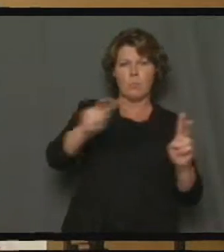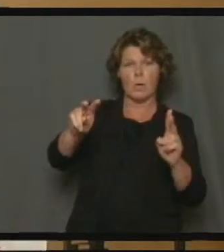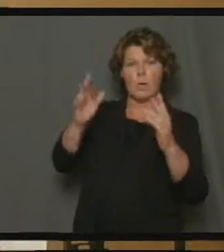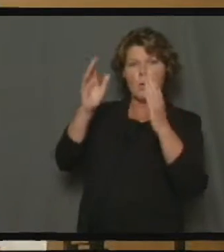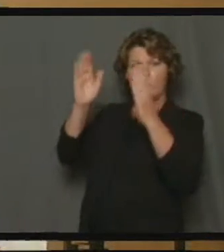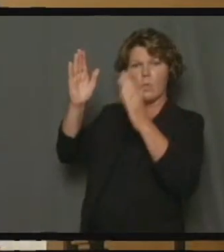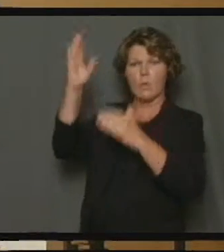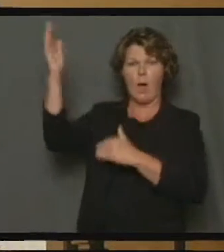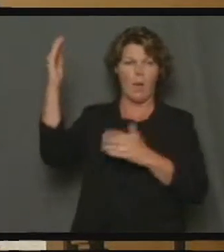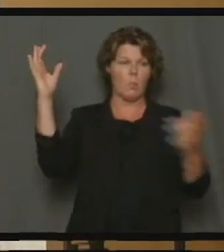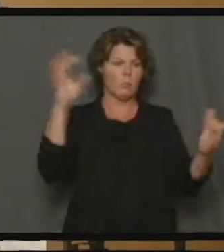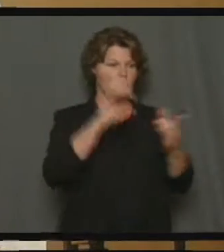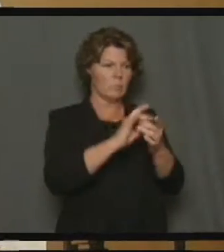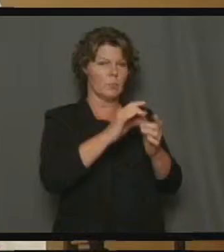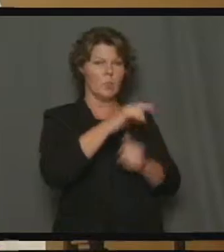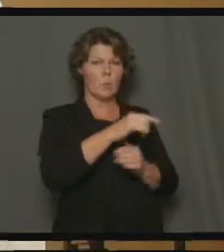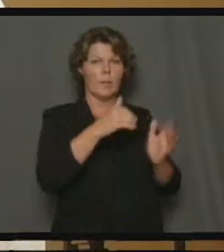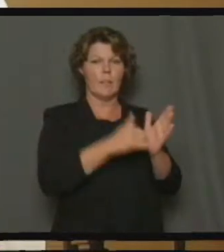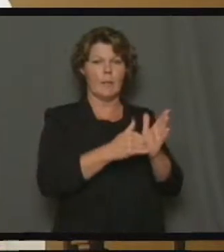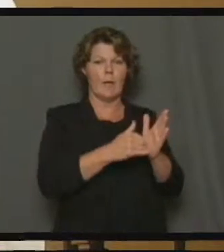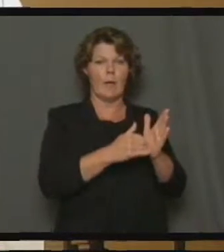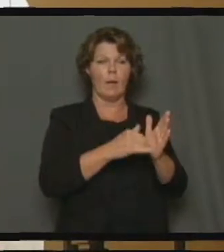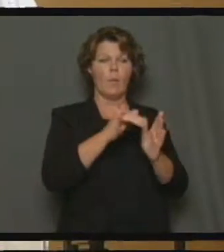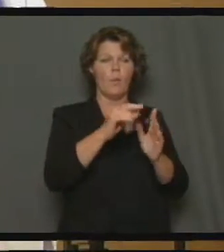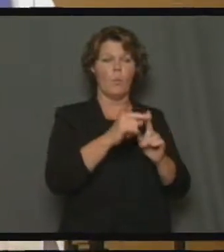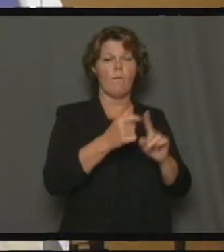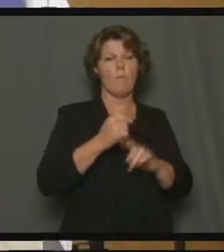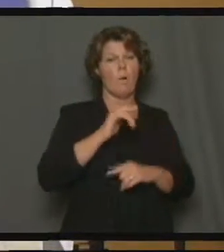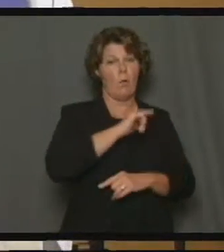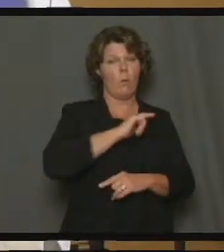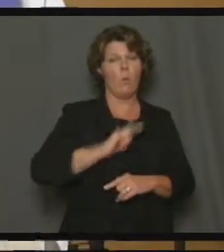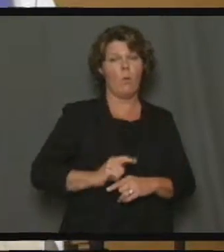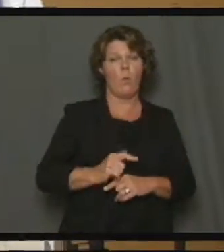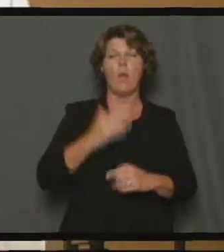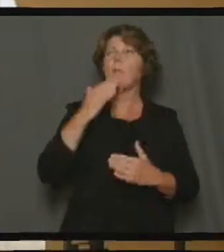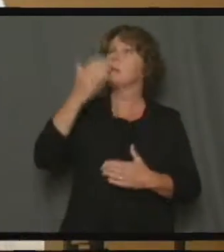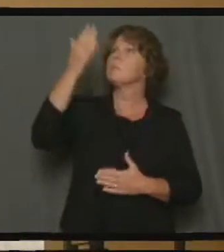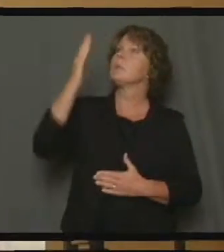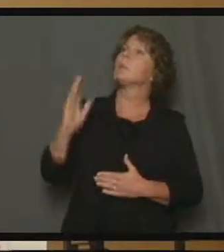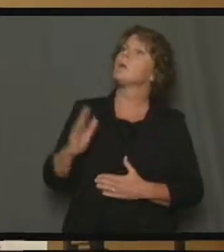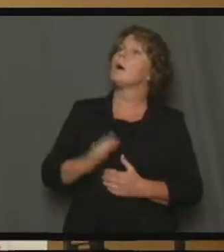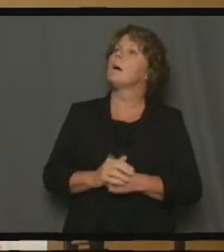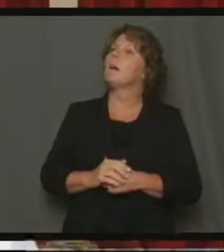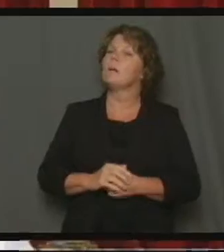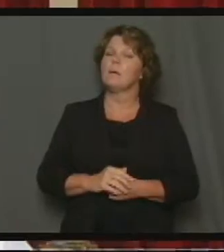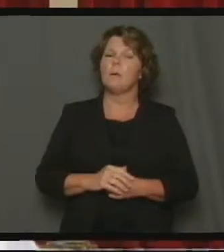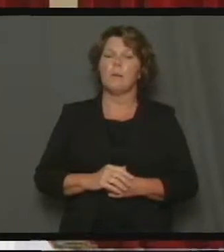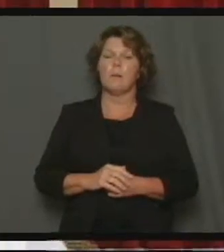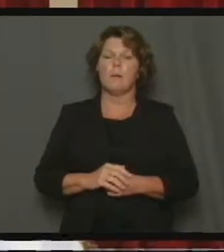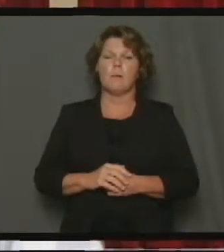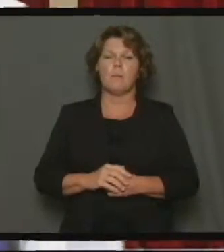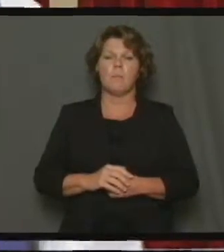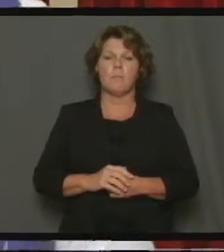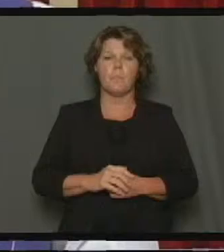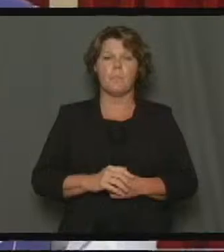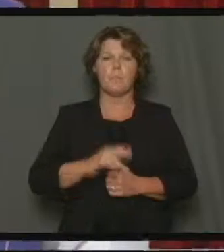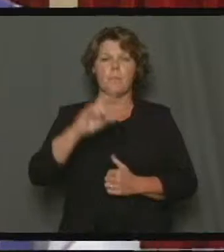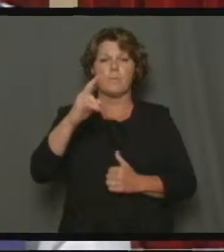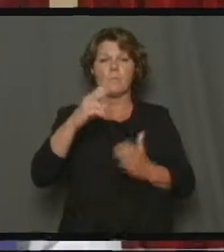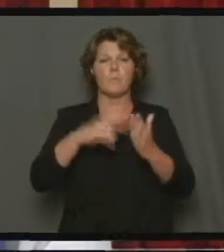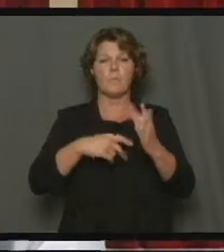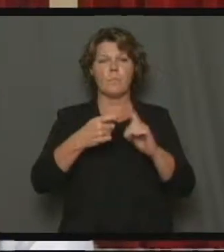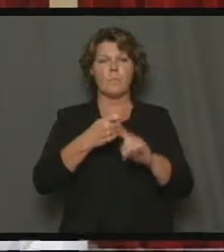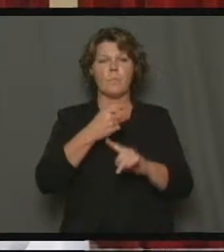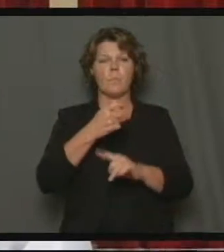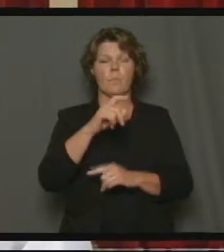says the Lord of hosts. This is the word of the Lord. Thanks be to God. The epistle reading is